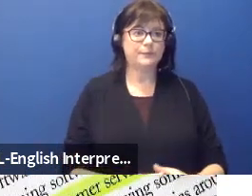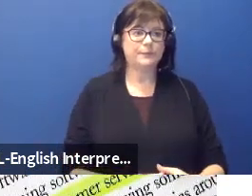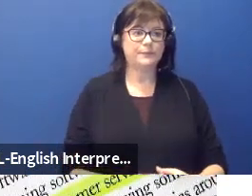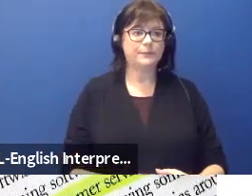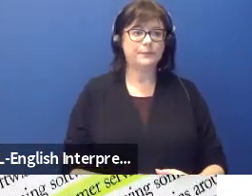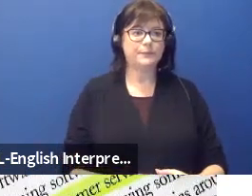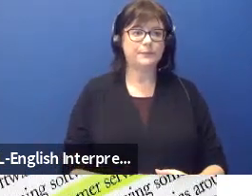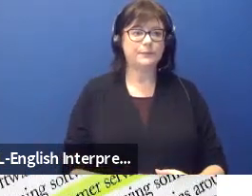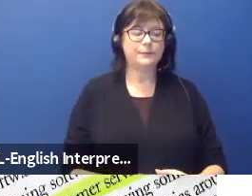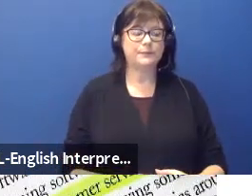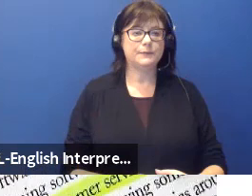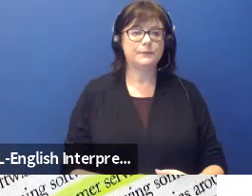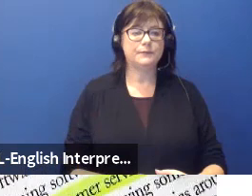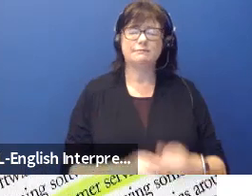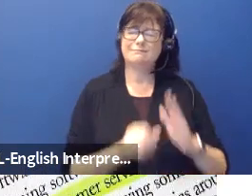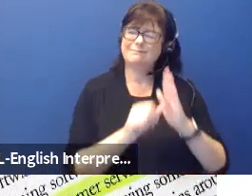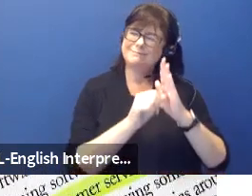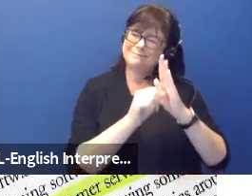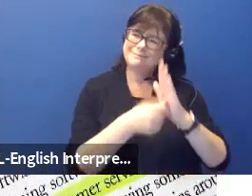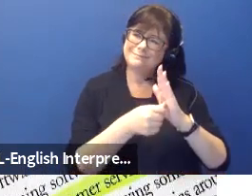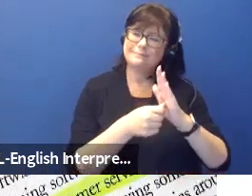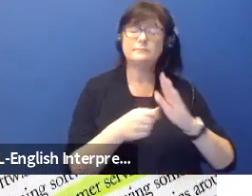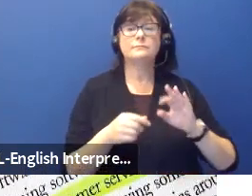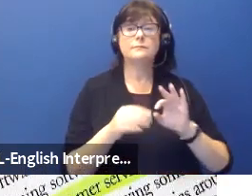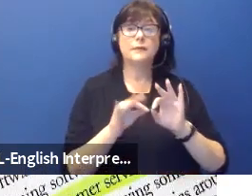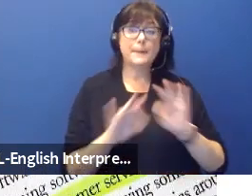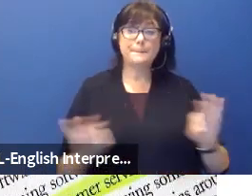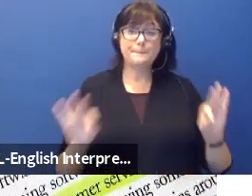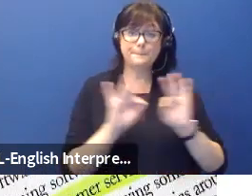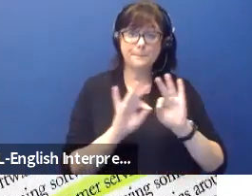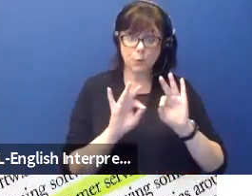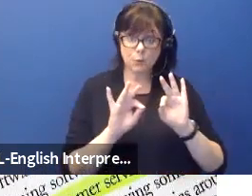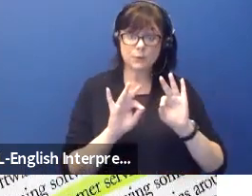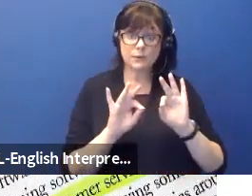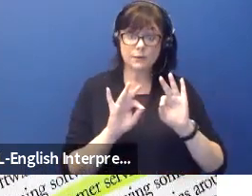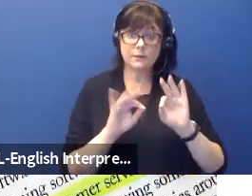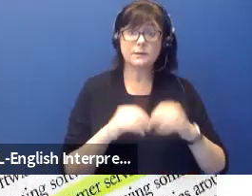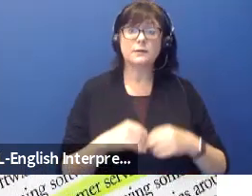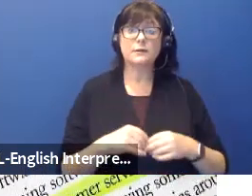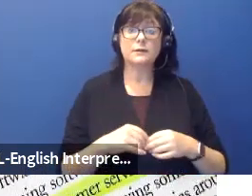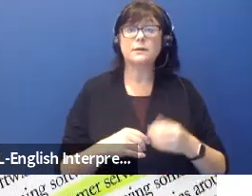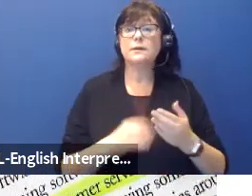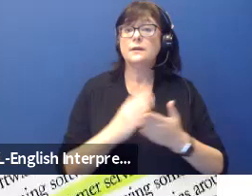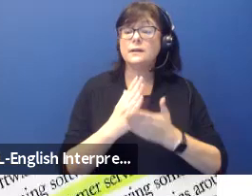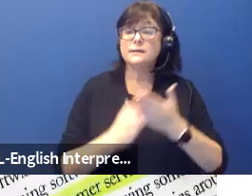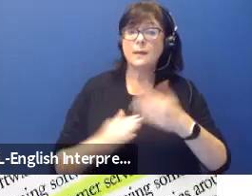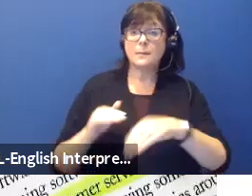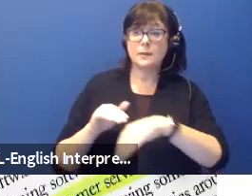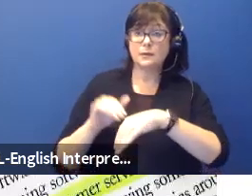important thing to know is that certain referrals in or out don't actually